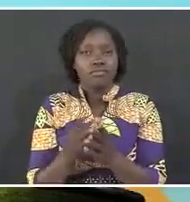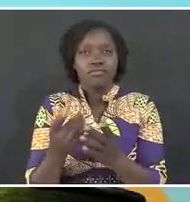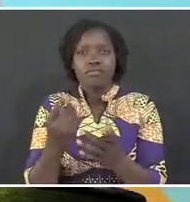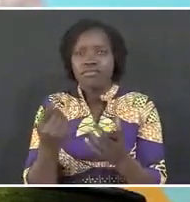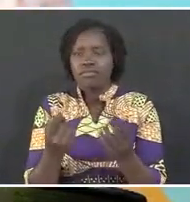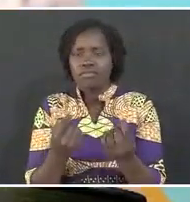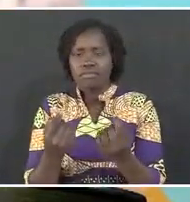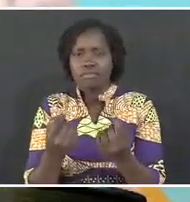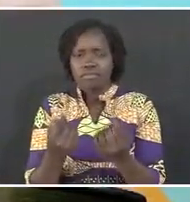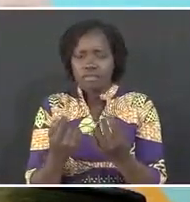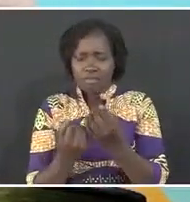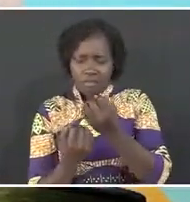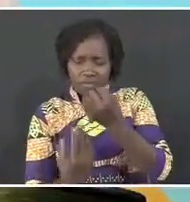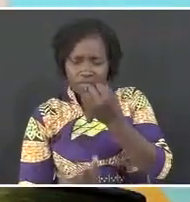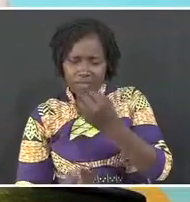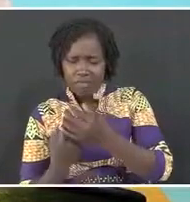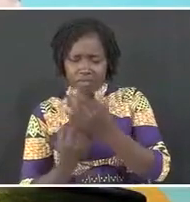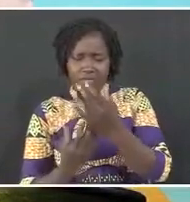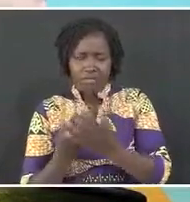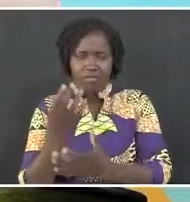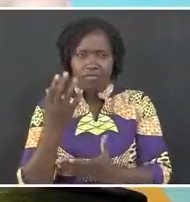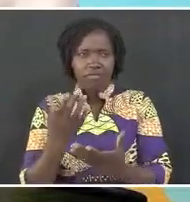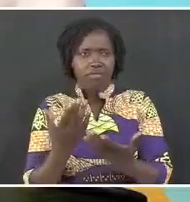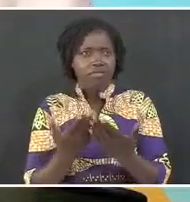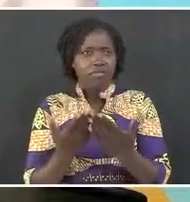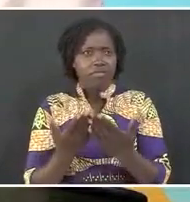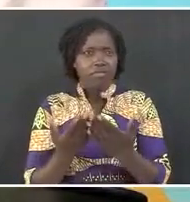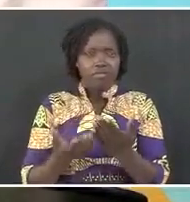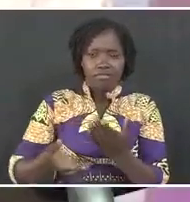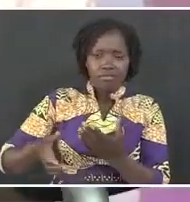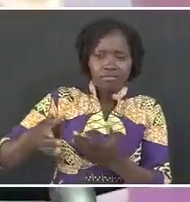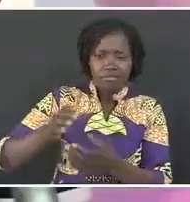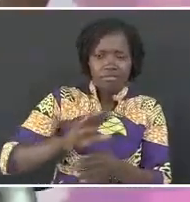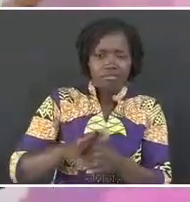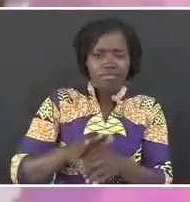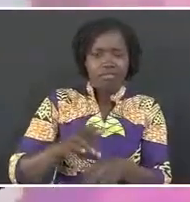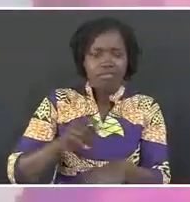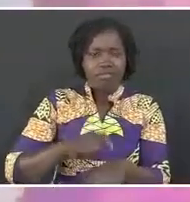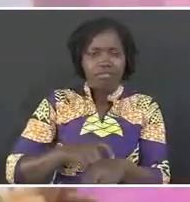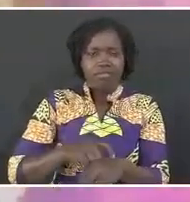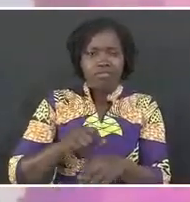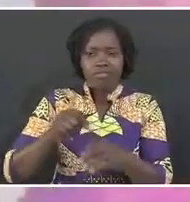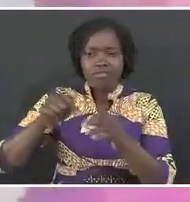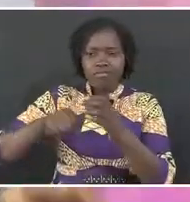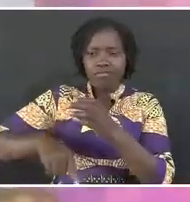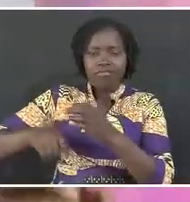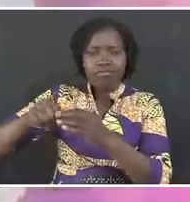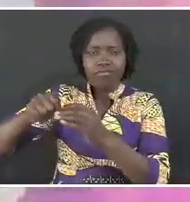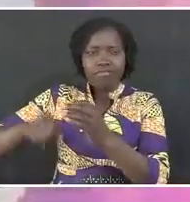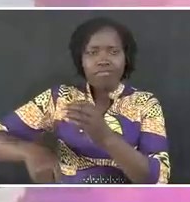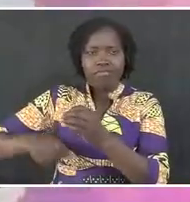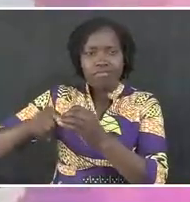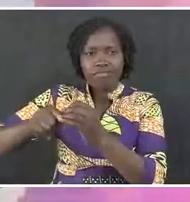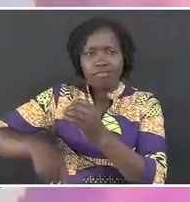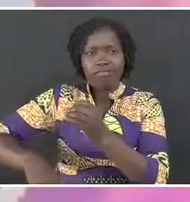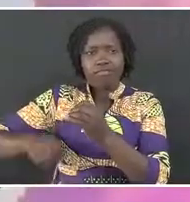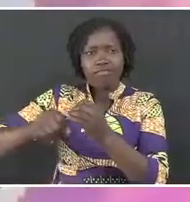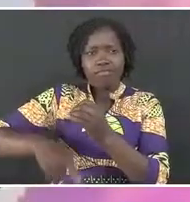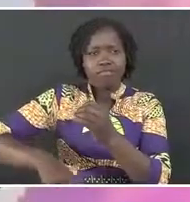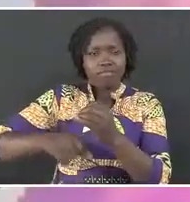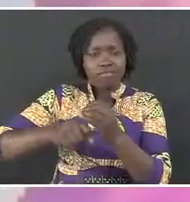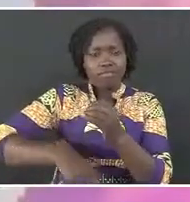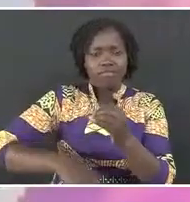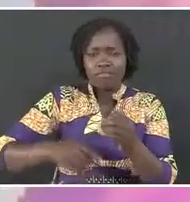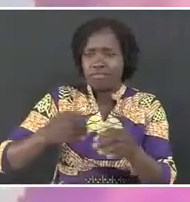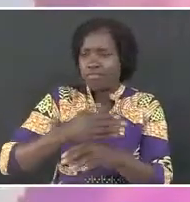leaky bucket is where you baptize people, and within time they keep on dropping, they keep on leaking. And we